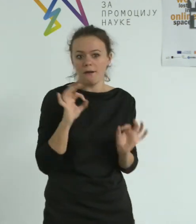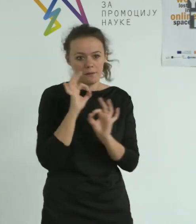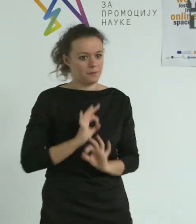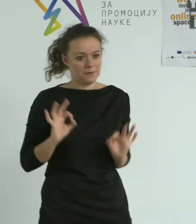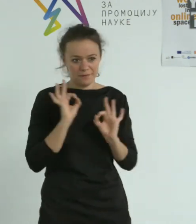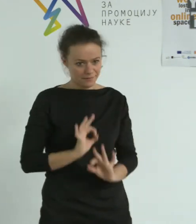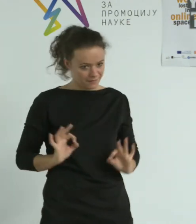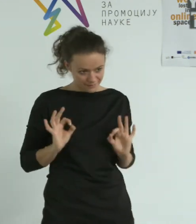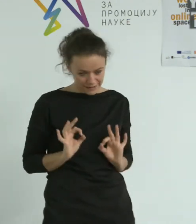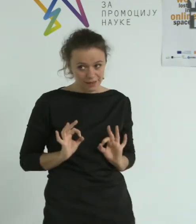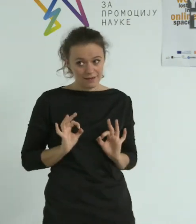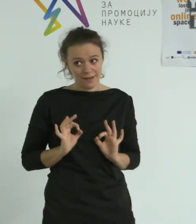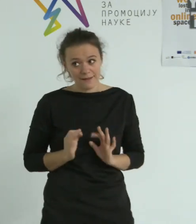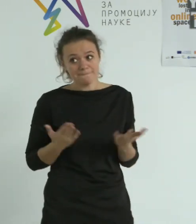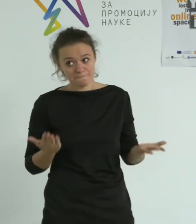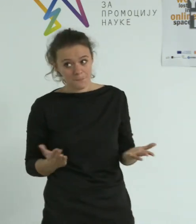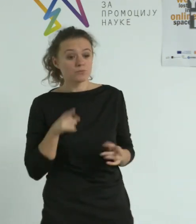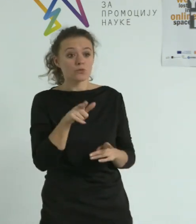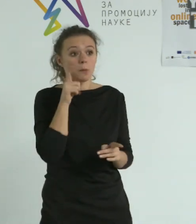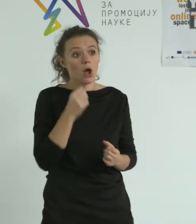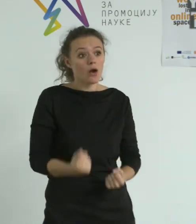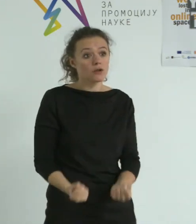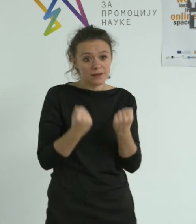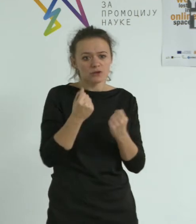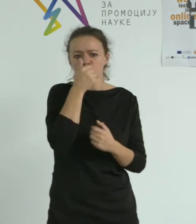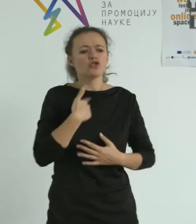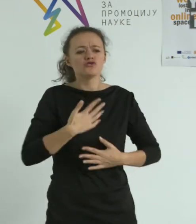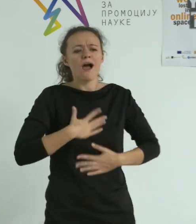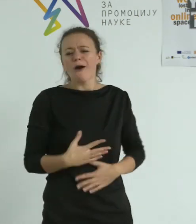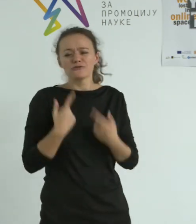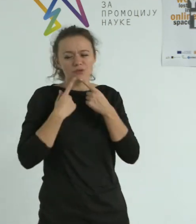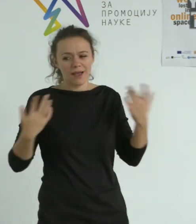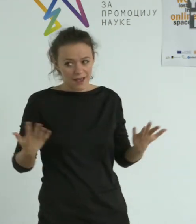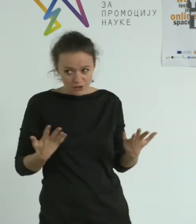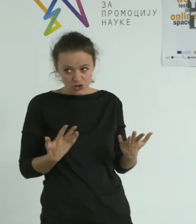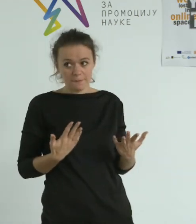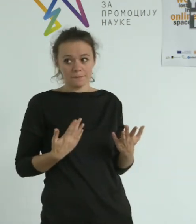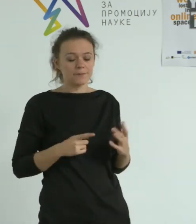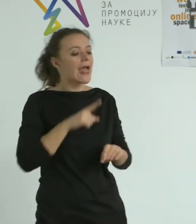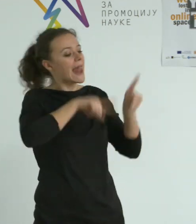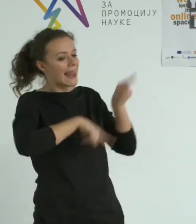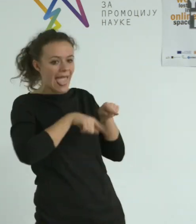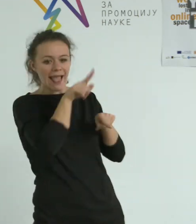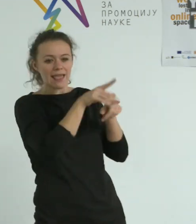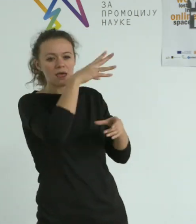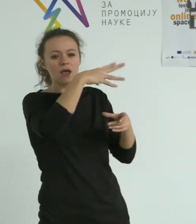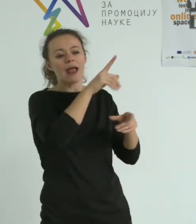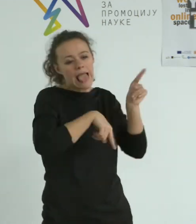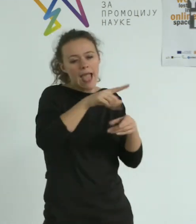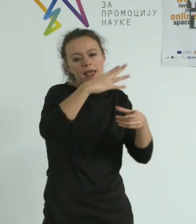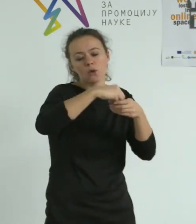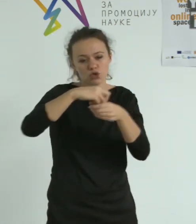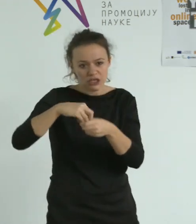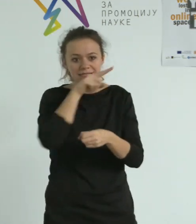And it was pretty difficult. What I want to say is also that some of these participants were